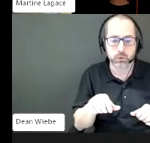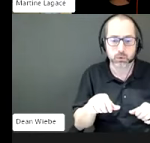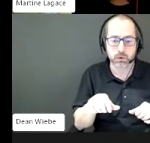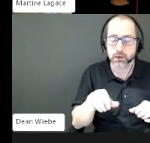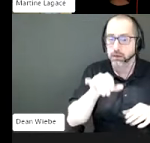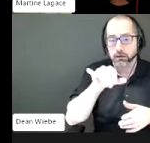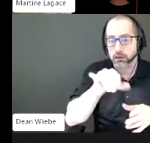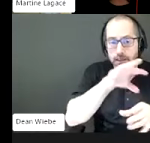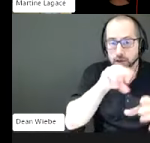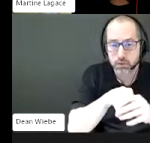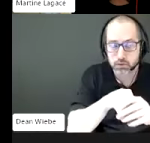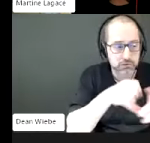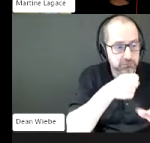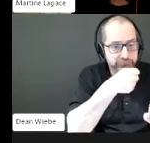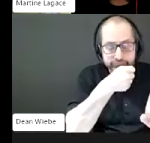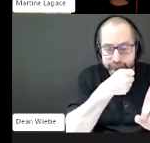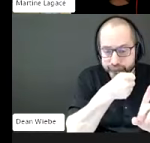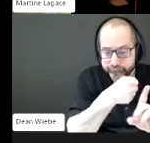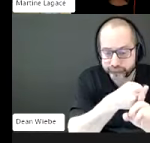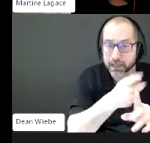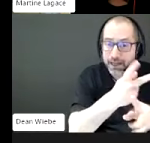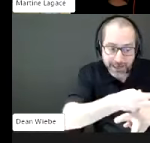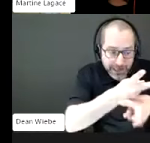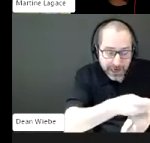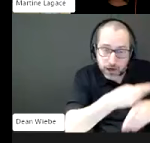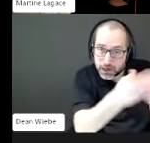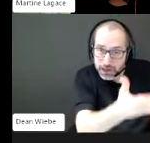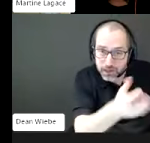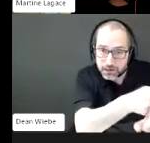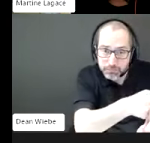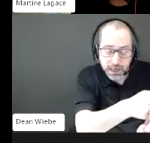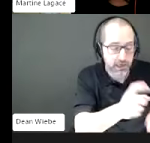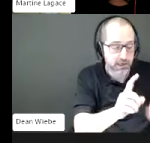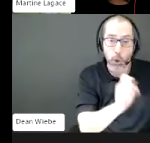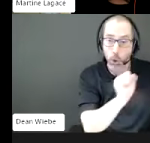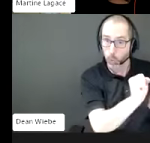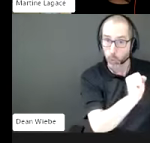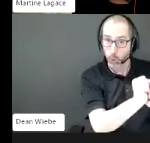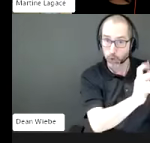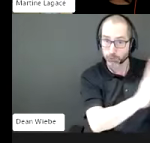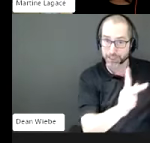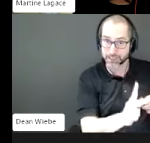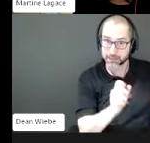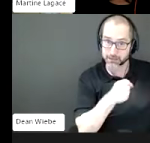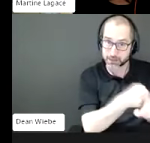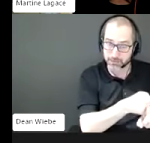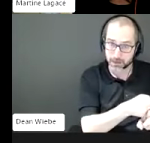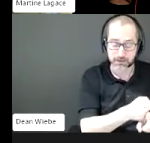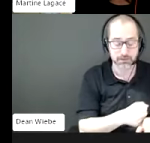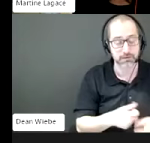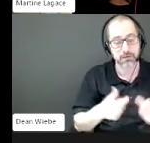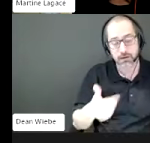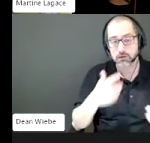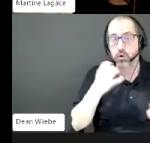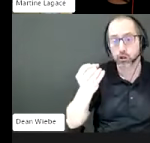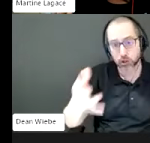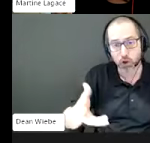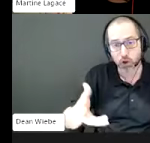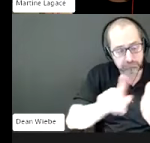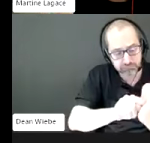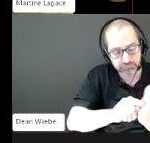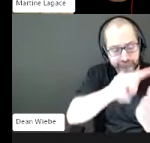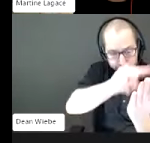include impacts in the context of caregiving, in the context of the workplace per se. So much of the literature demonstrates that, and that's